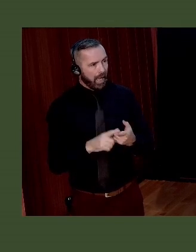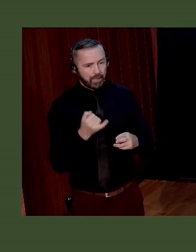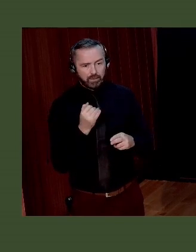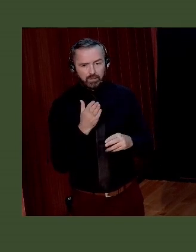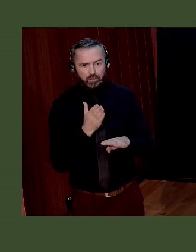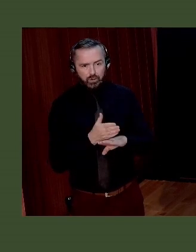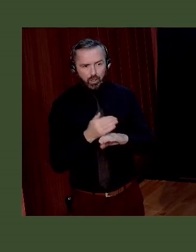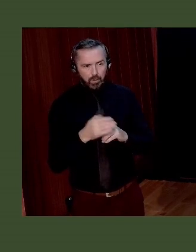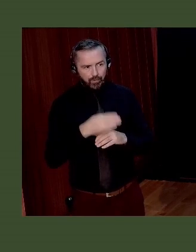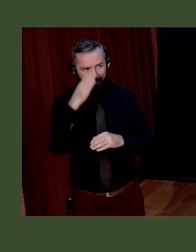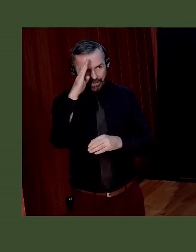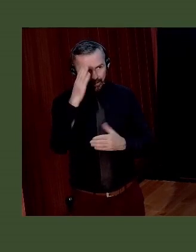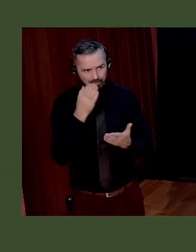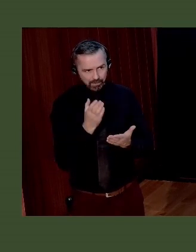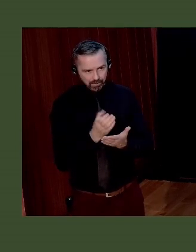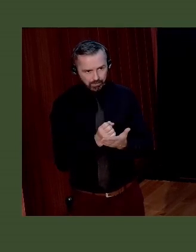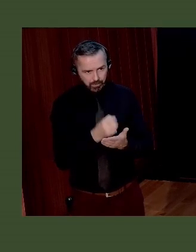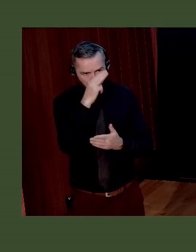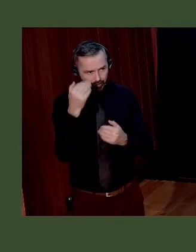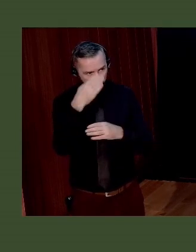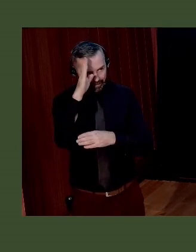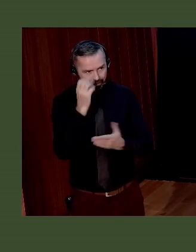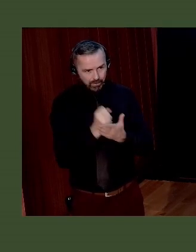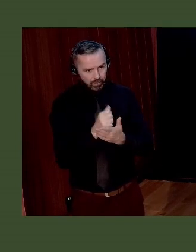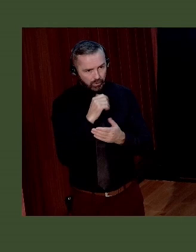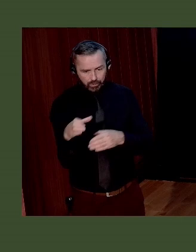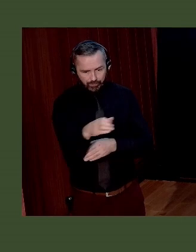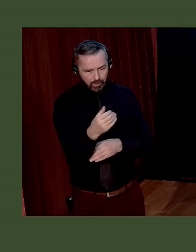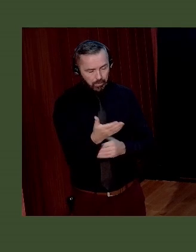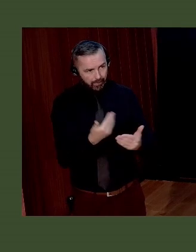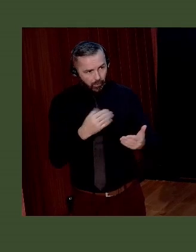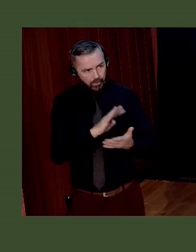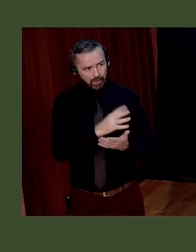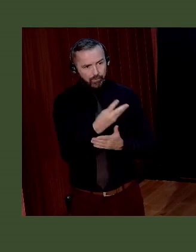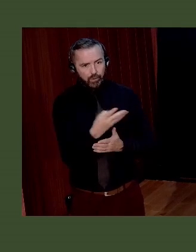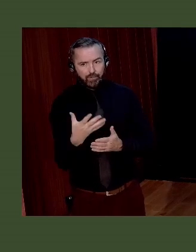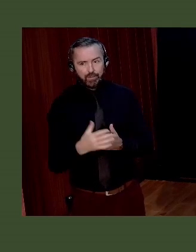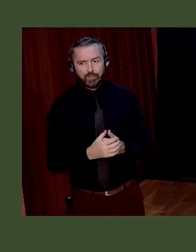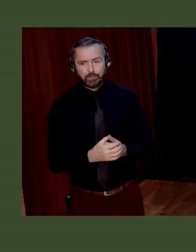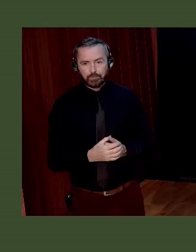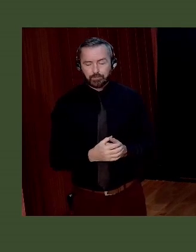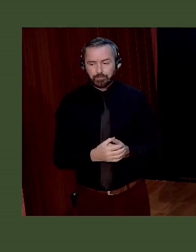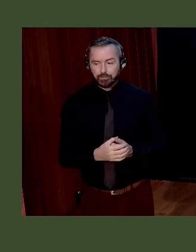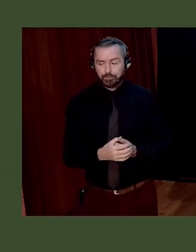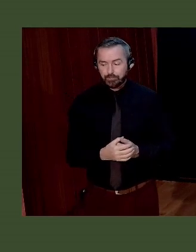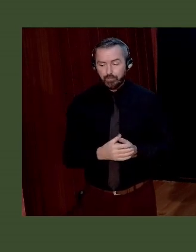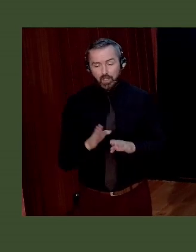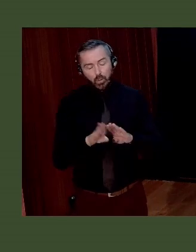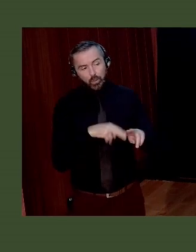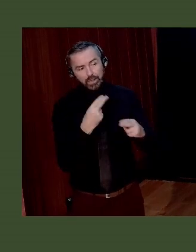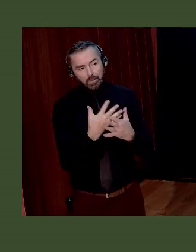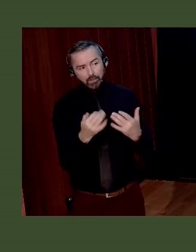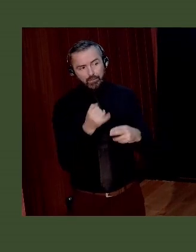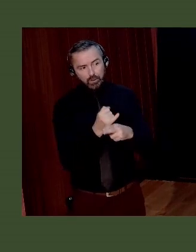Professor of Celtic Studies at Queen's University was not filled until 1945. And with the number of